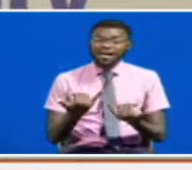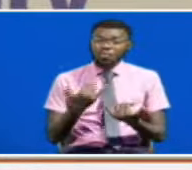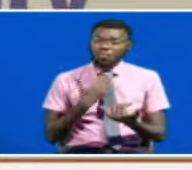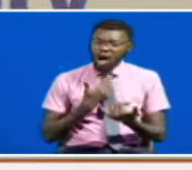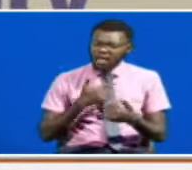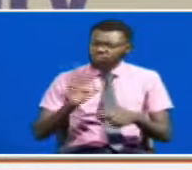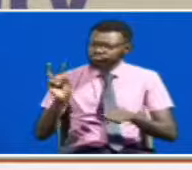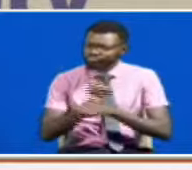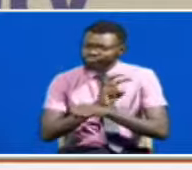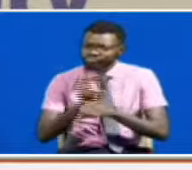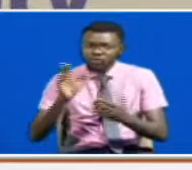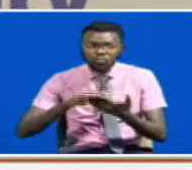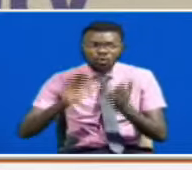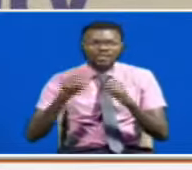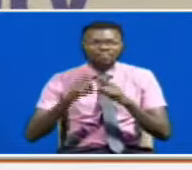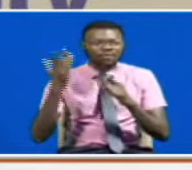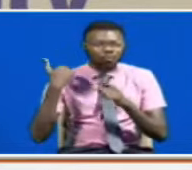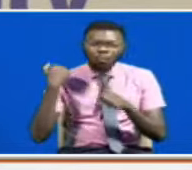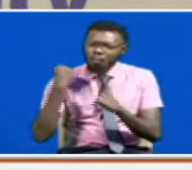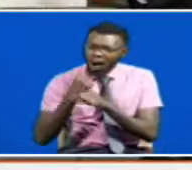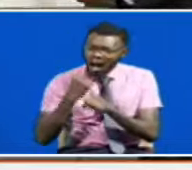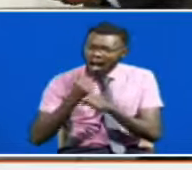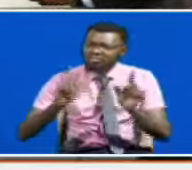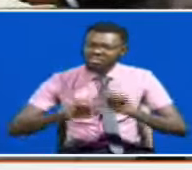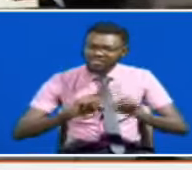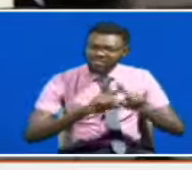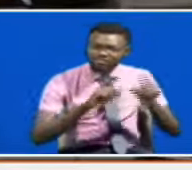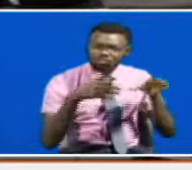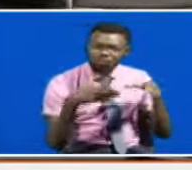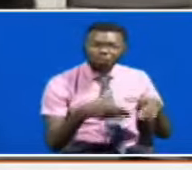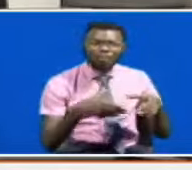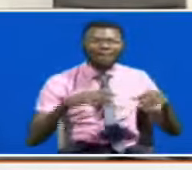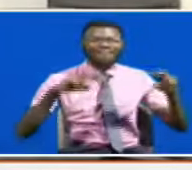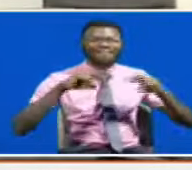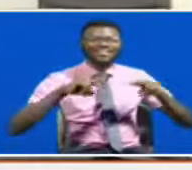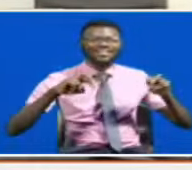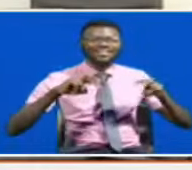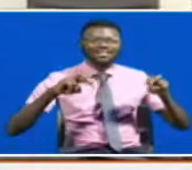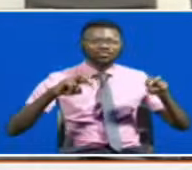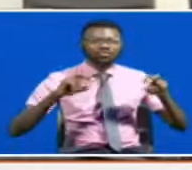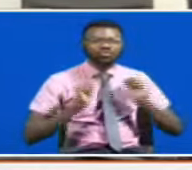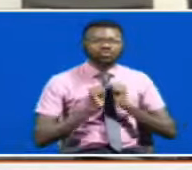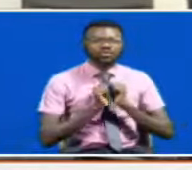purposes and multi-agency anti-illicit enforcement operations. For KTN News.